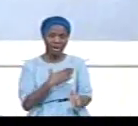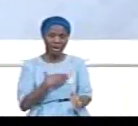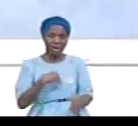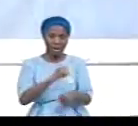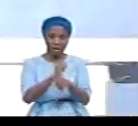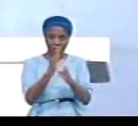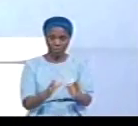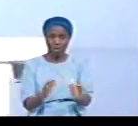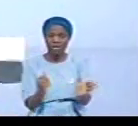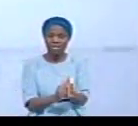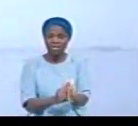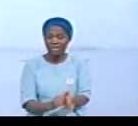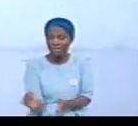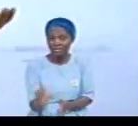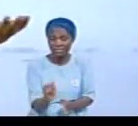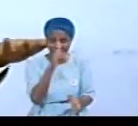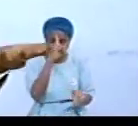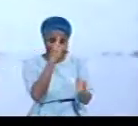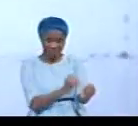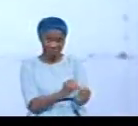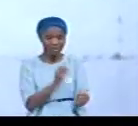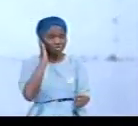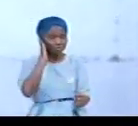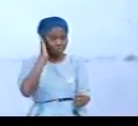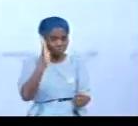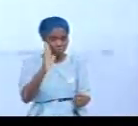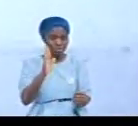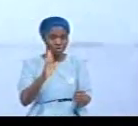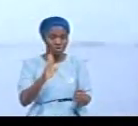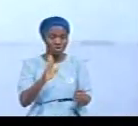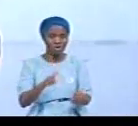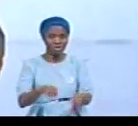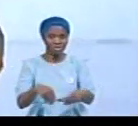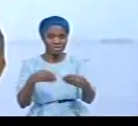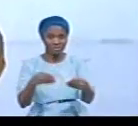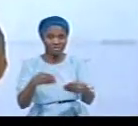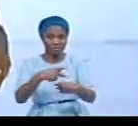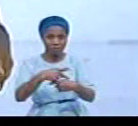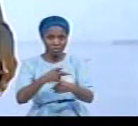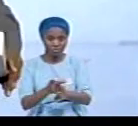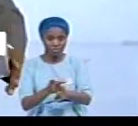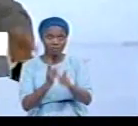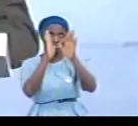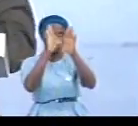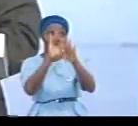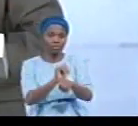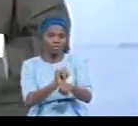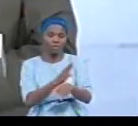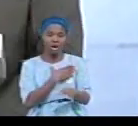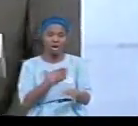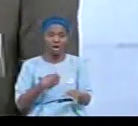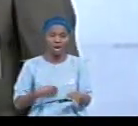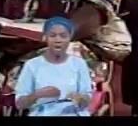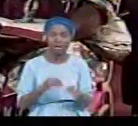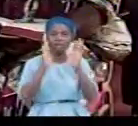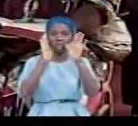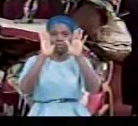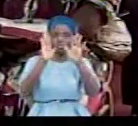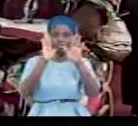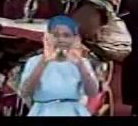same faith will produce miracles and wonders. Come to number three here. Number